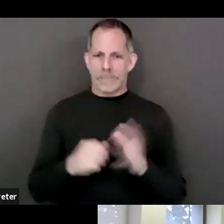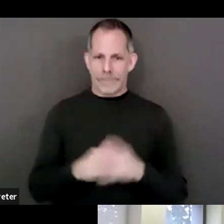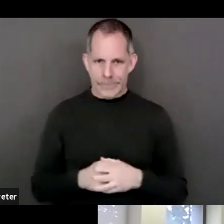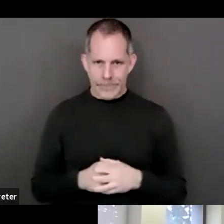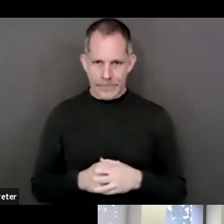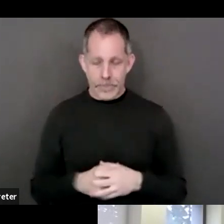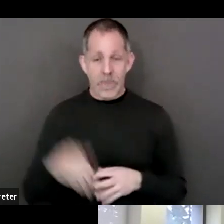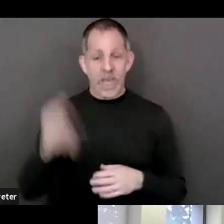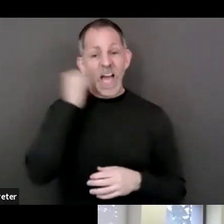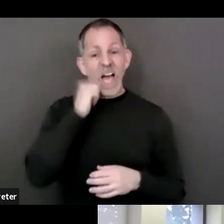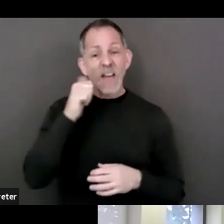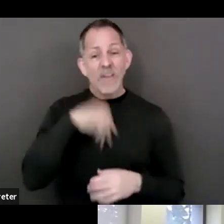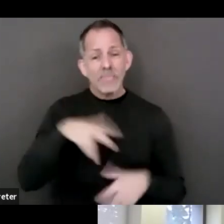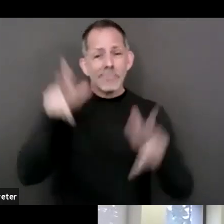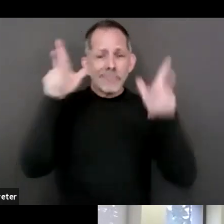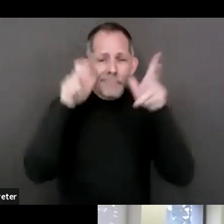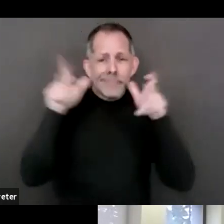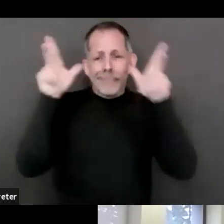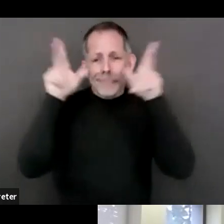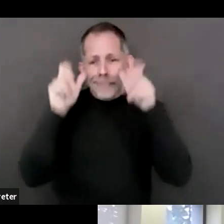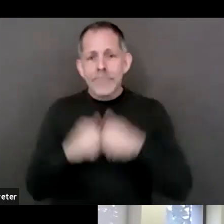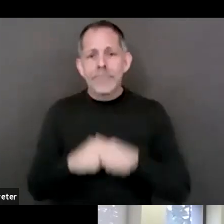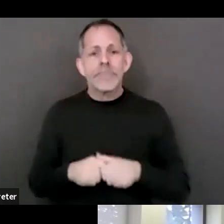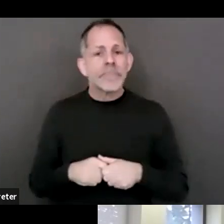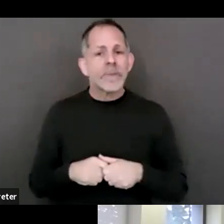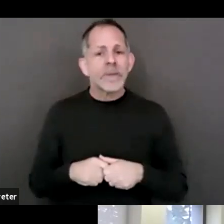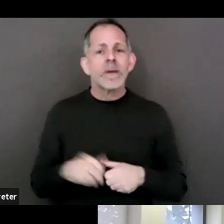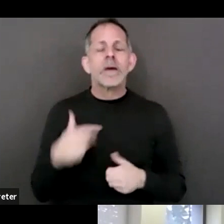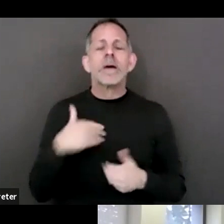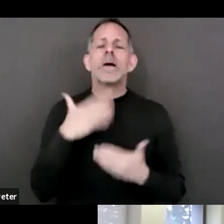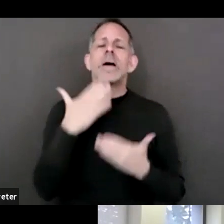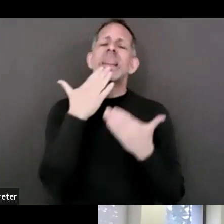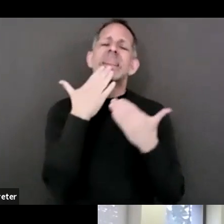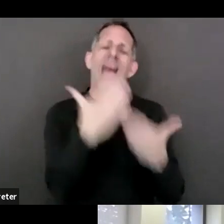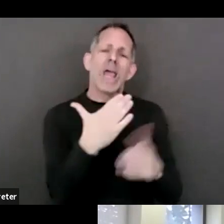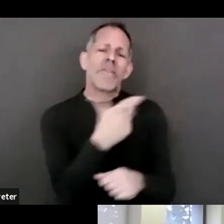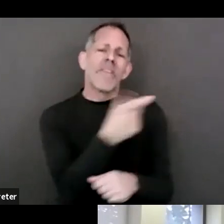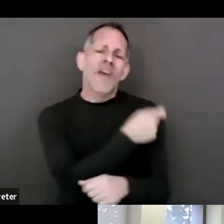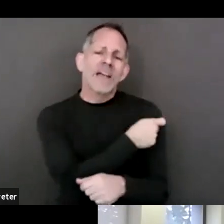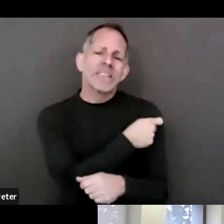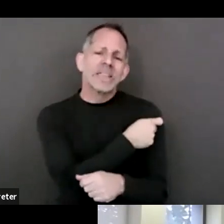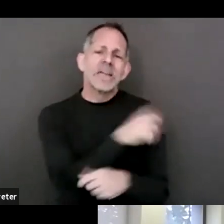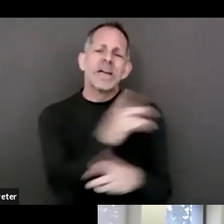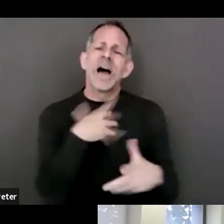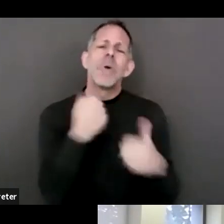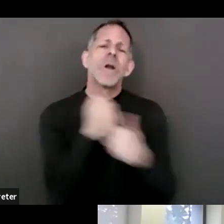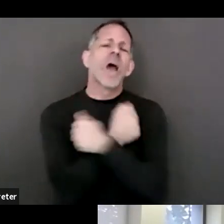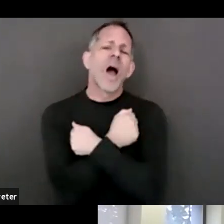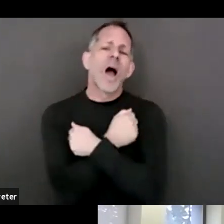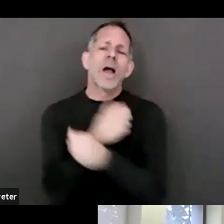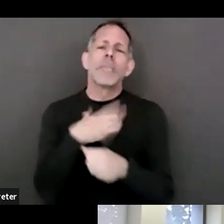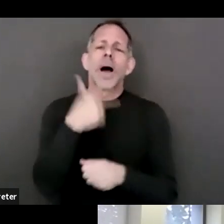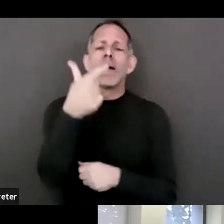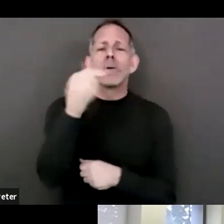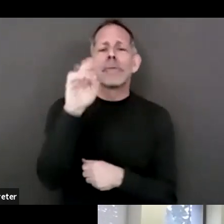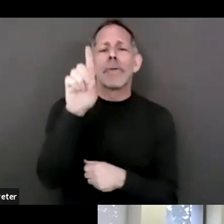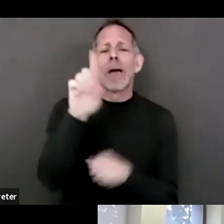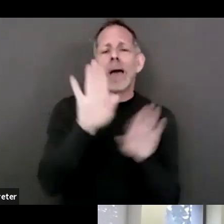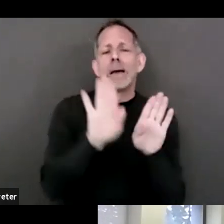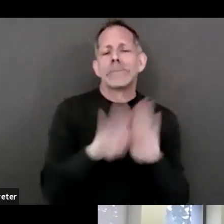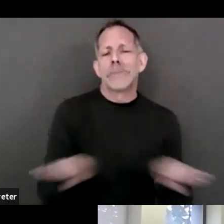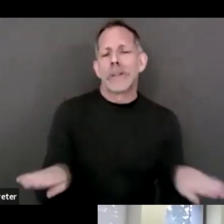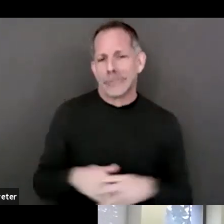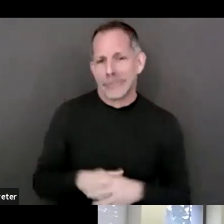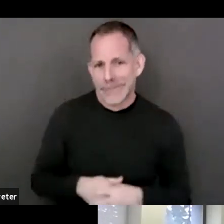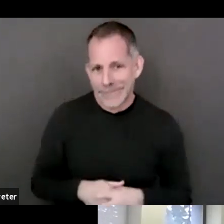thank you for the vaccination, because I really just want to hug my grandkids. And so that is what kind of keeps us going despite